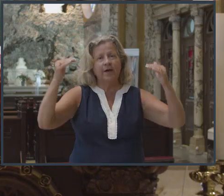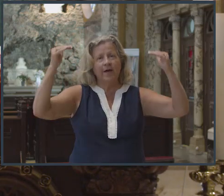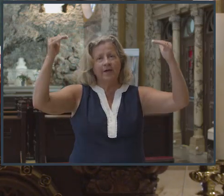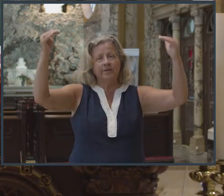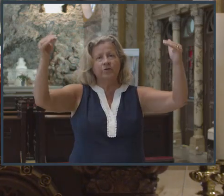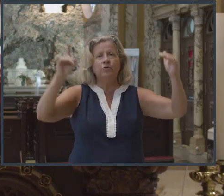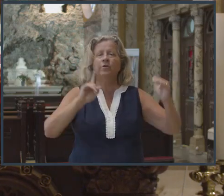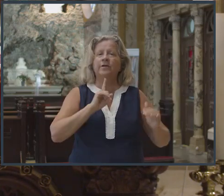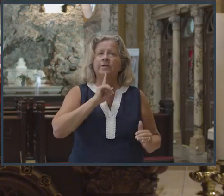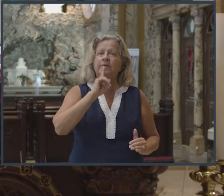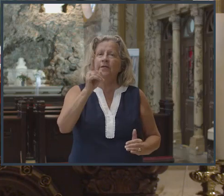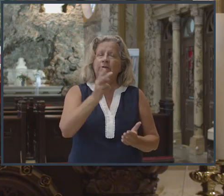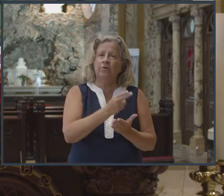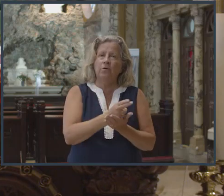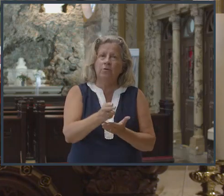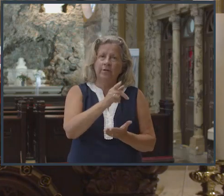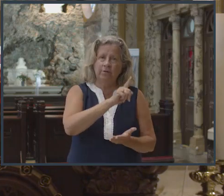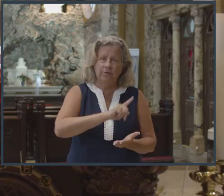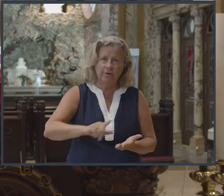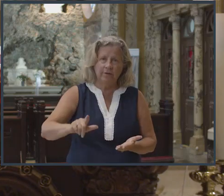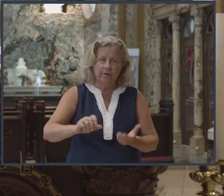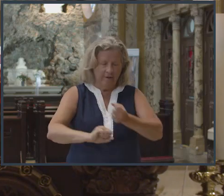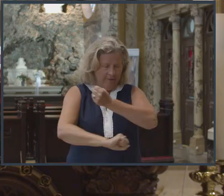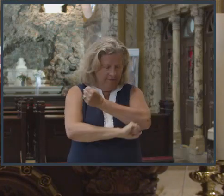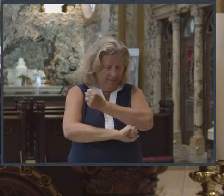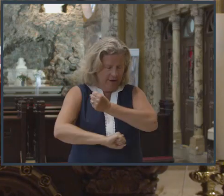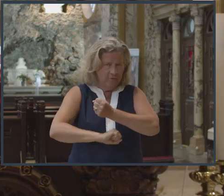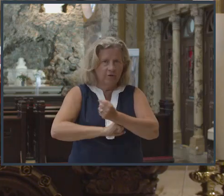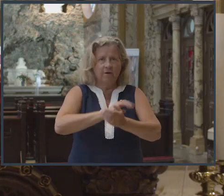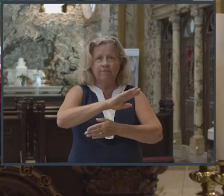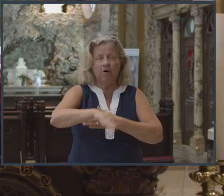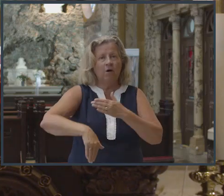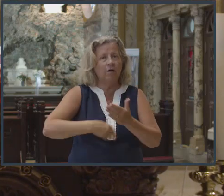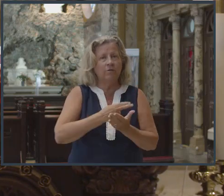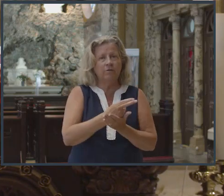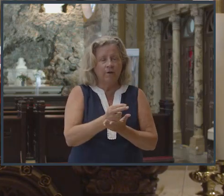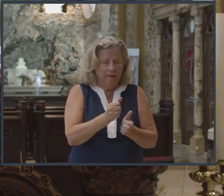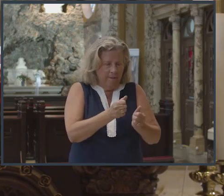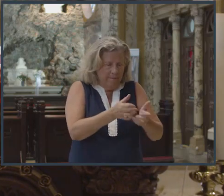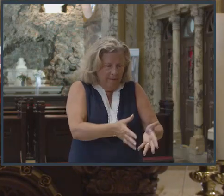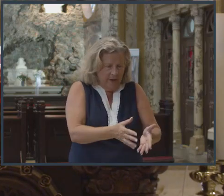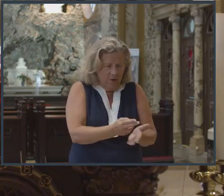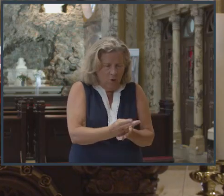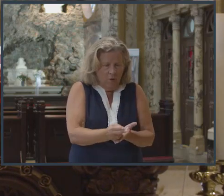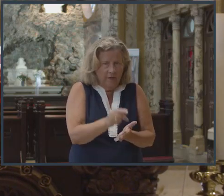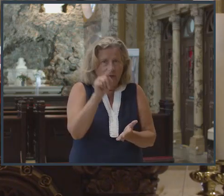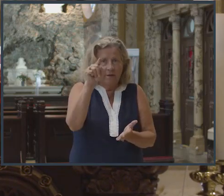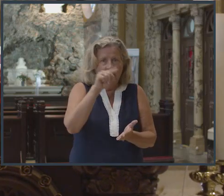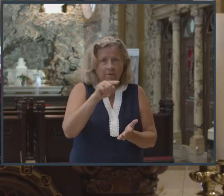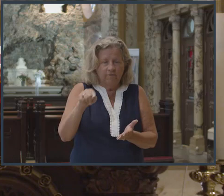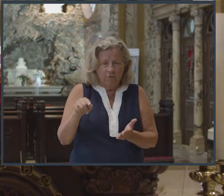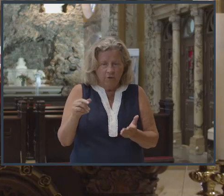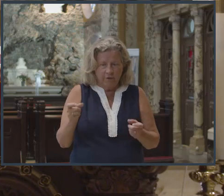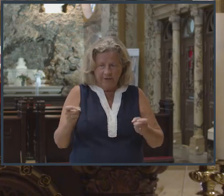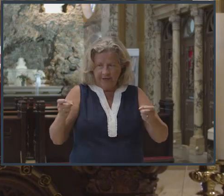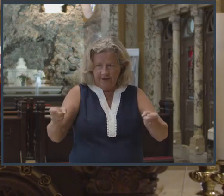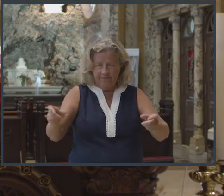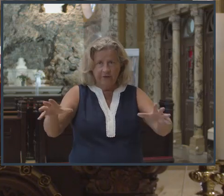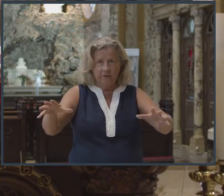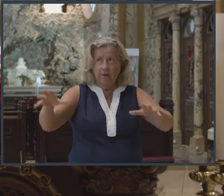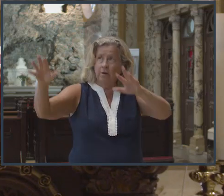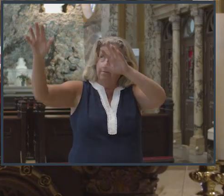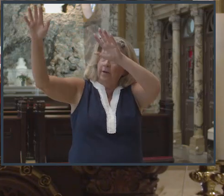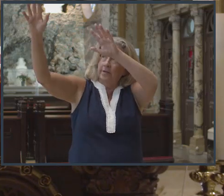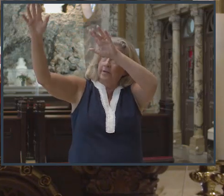You are indeed holy, O Lord, the font of all holiness. Make holy, therefore, these gifts, we pray, by sending down your Spirit